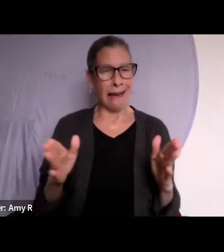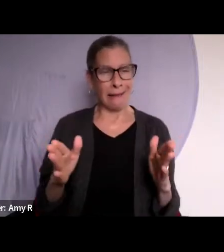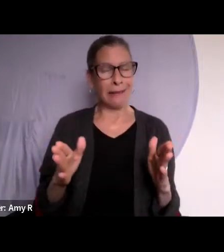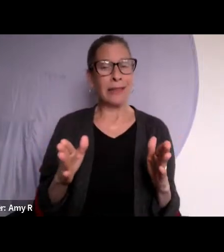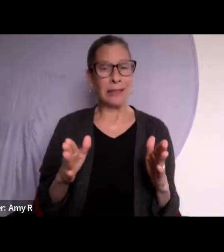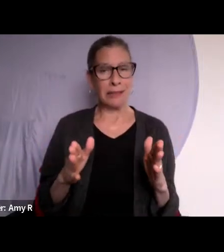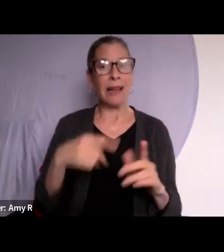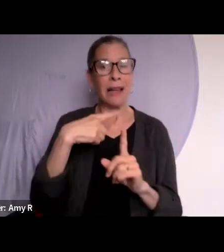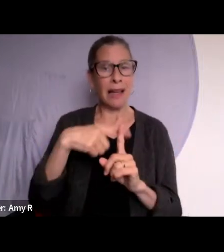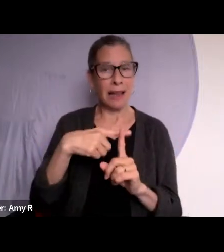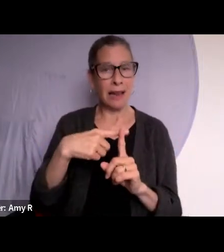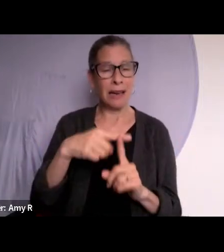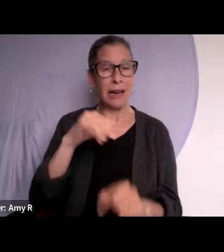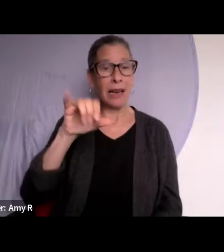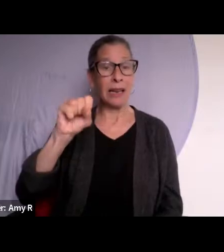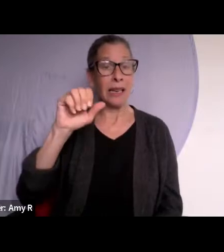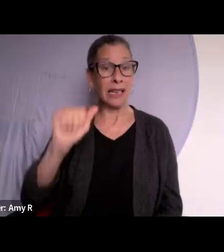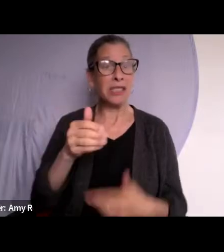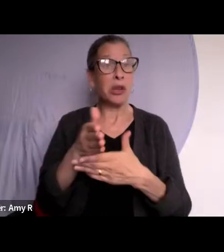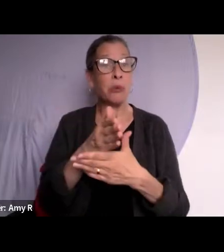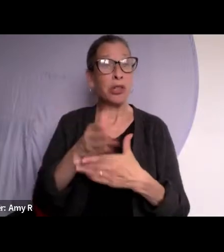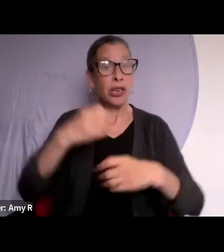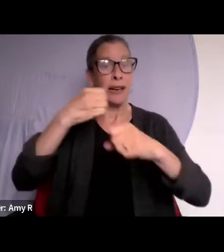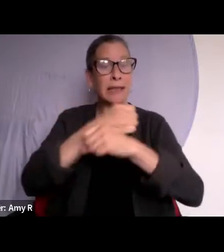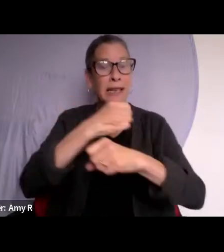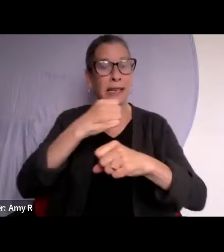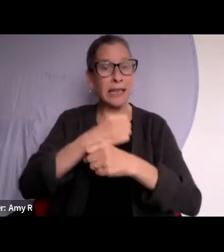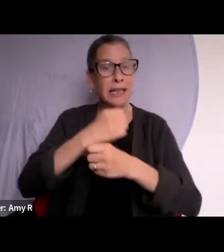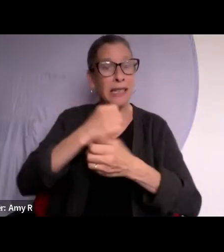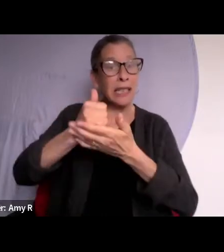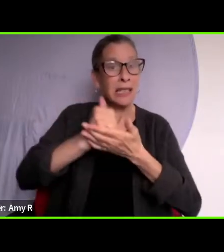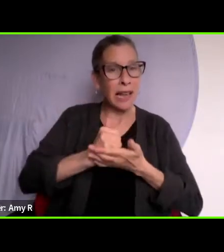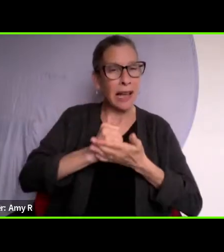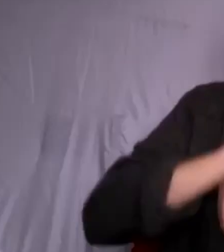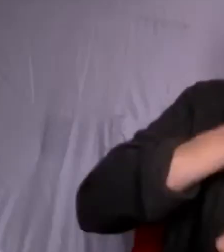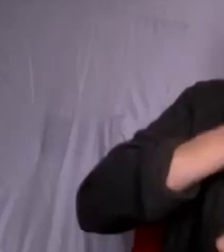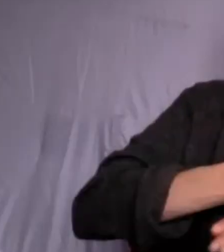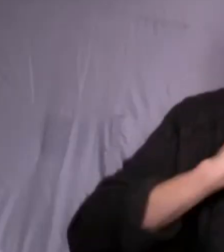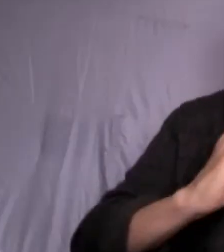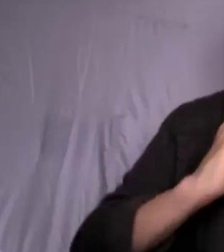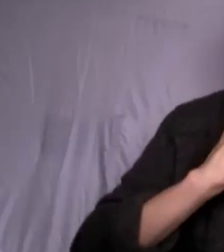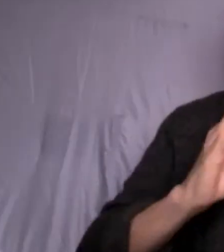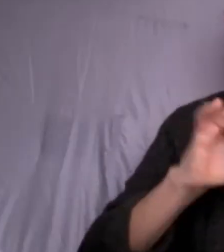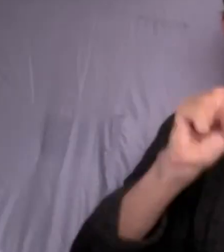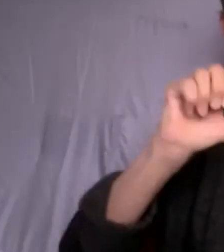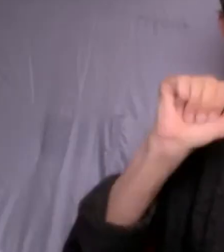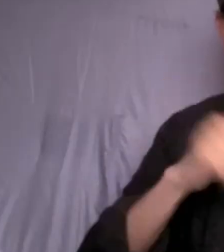Progress. Issa is going to share some statistics to help us frame the conversation. Issa?